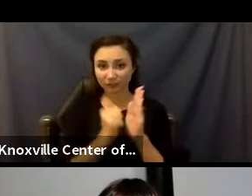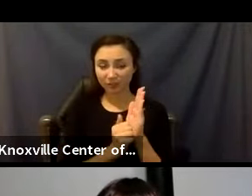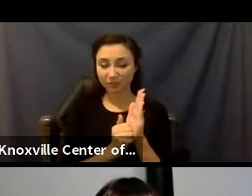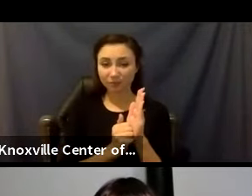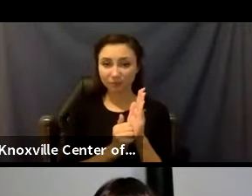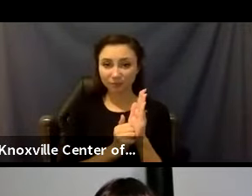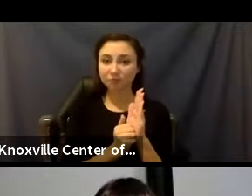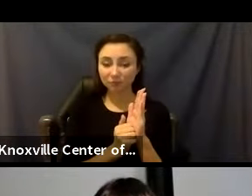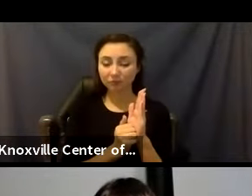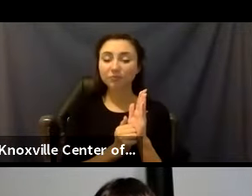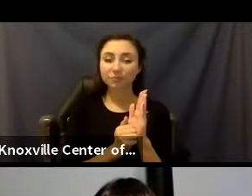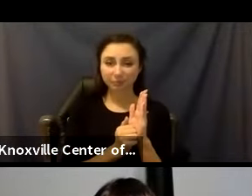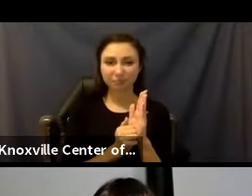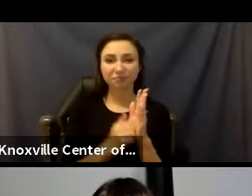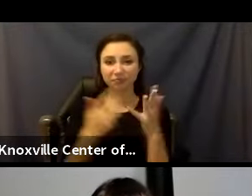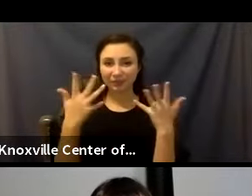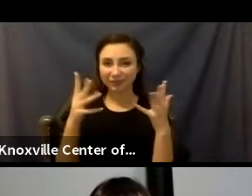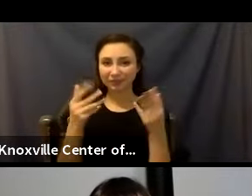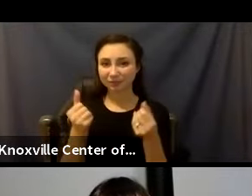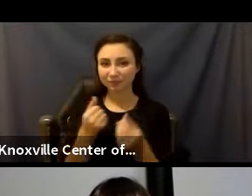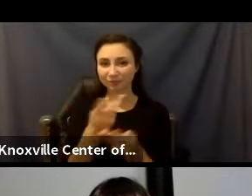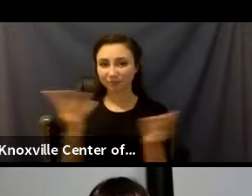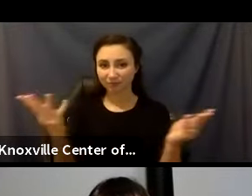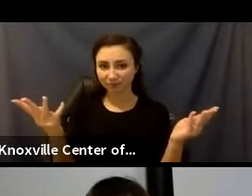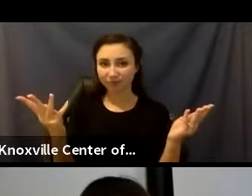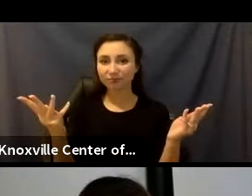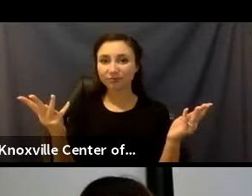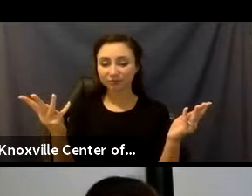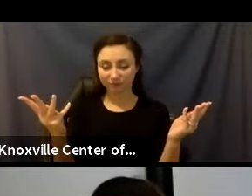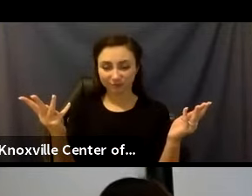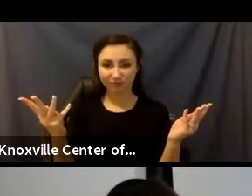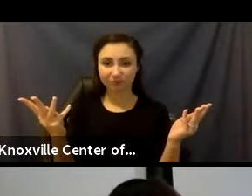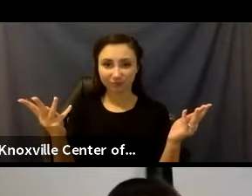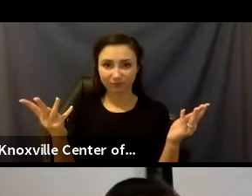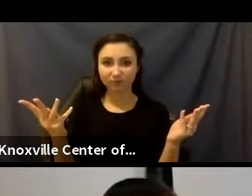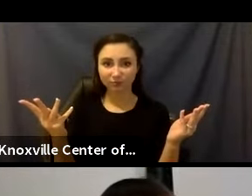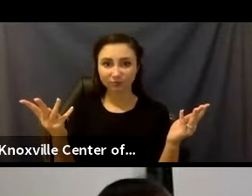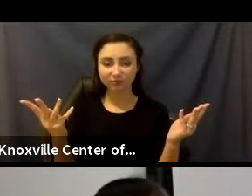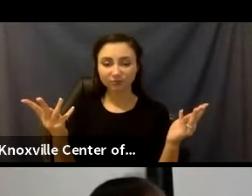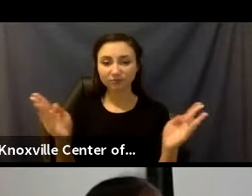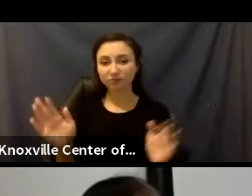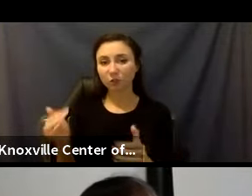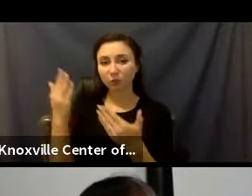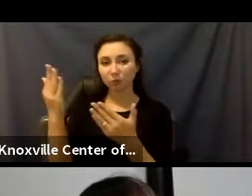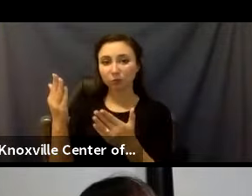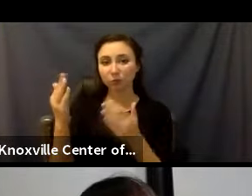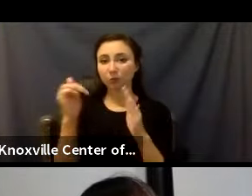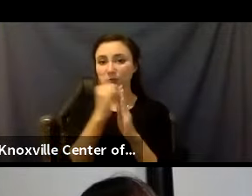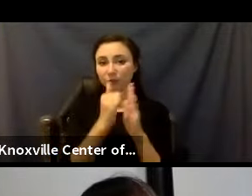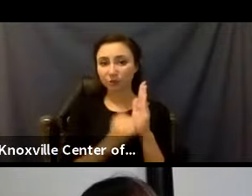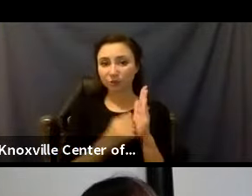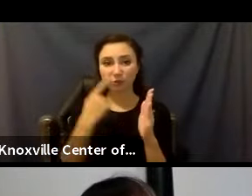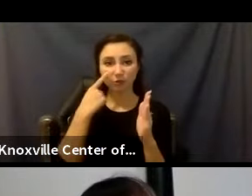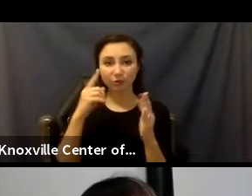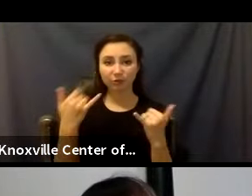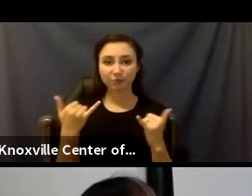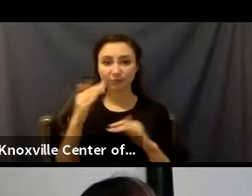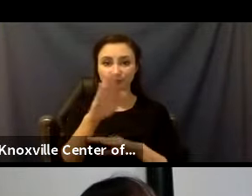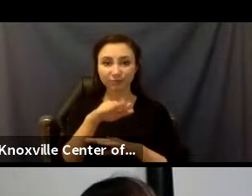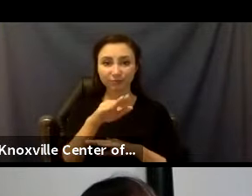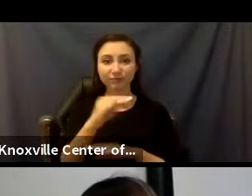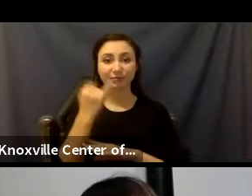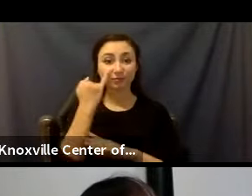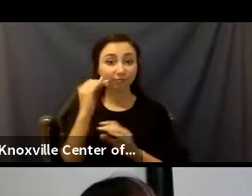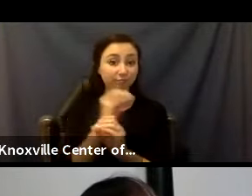have had distributed to you the proposed agenda for this evening. And if